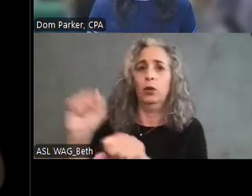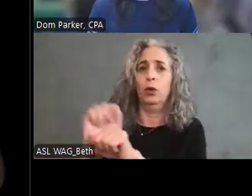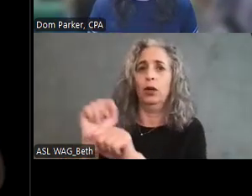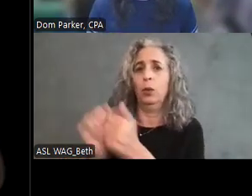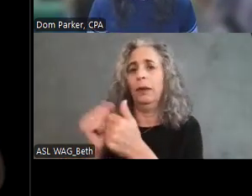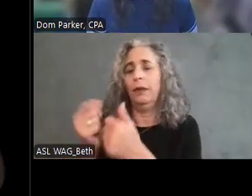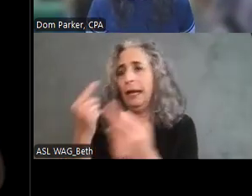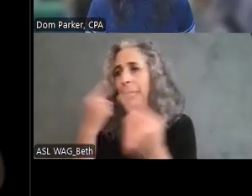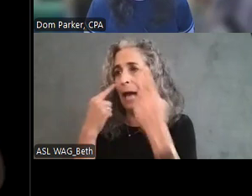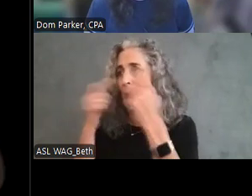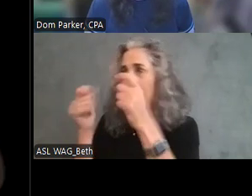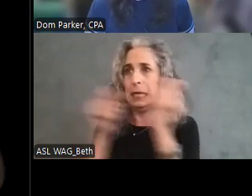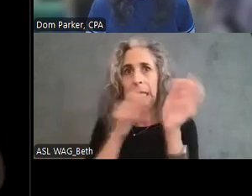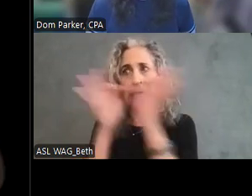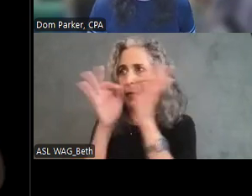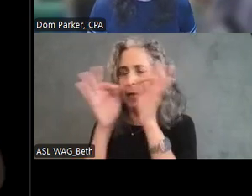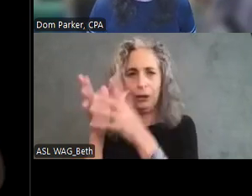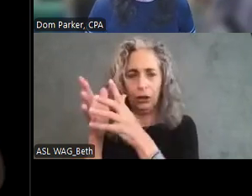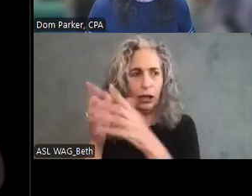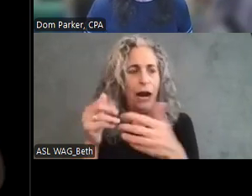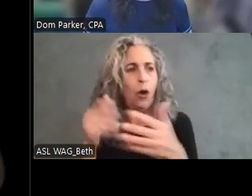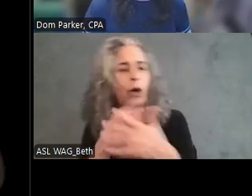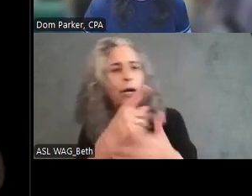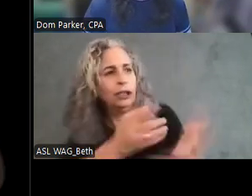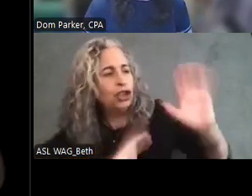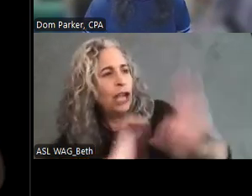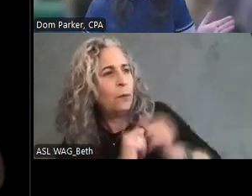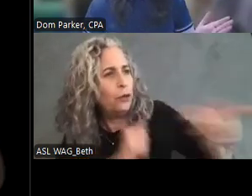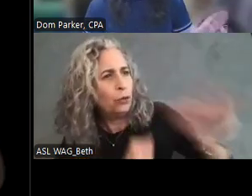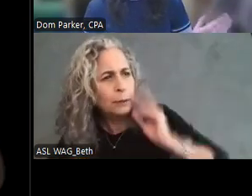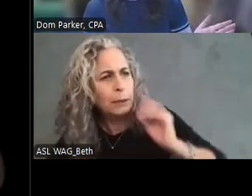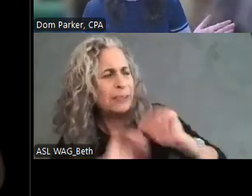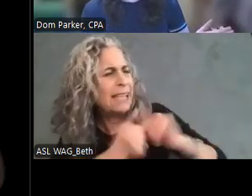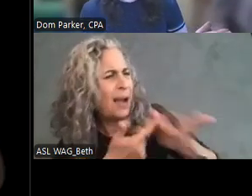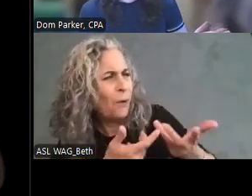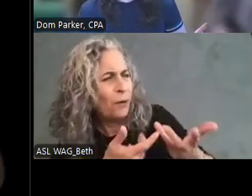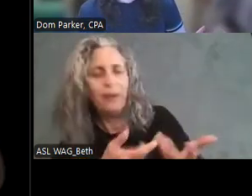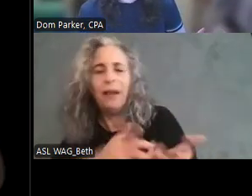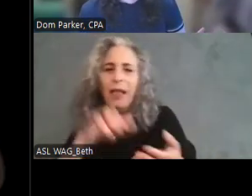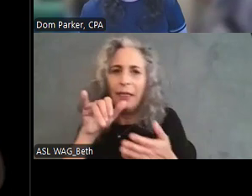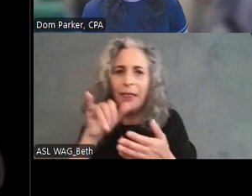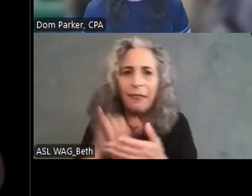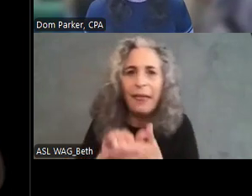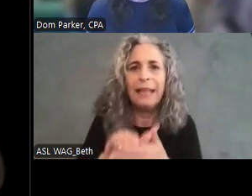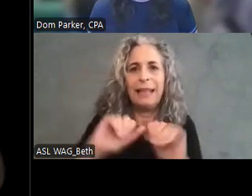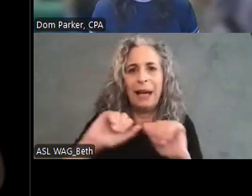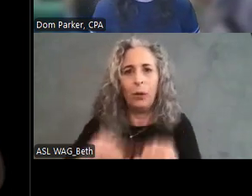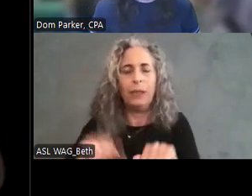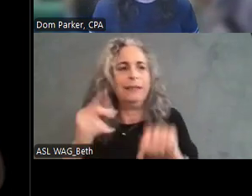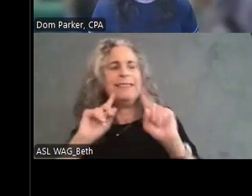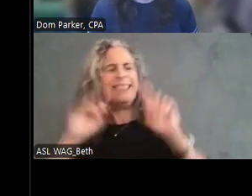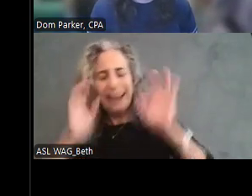chat to people about their experience and have a think, okay, that's something we can definitely use. How can I make that work?